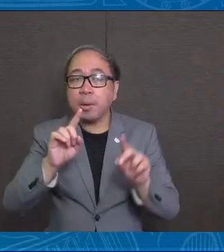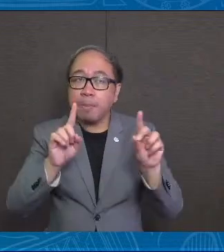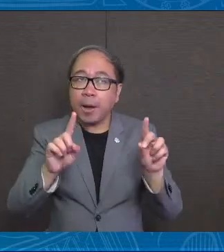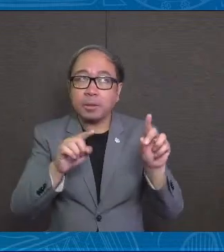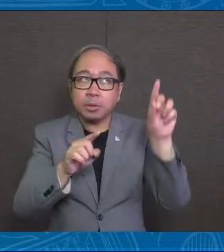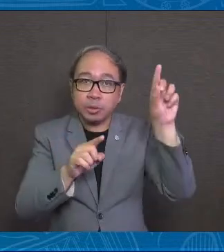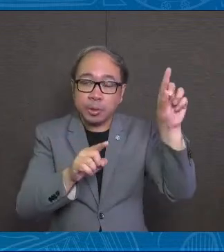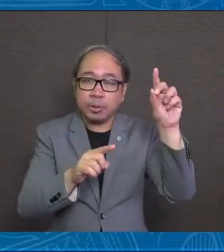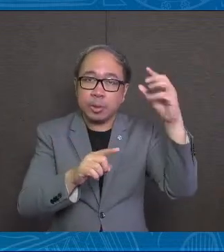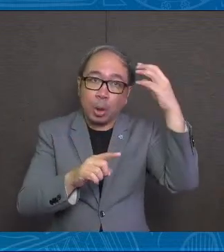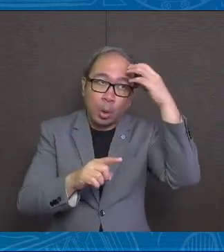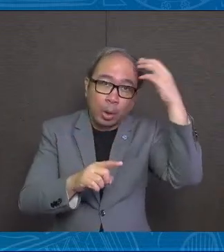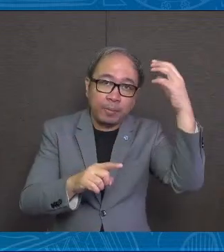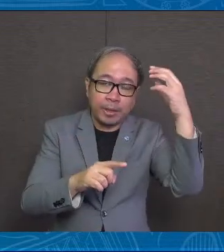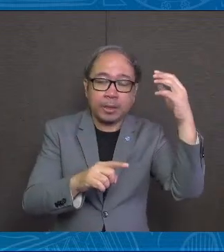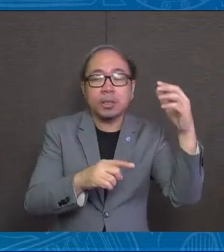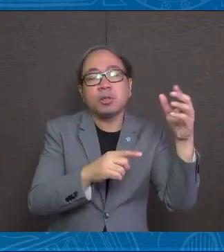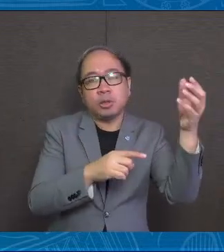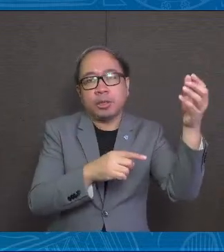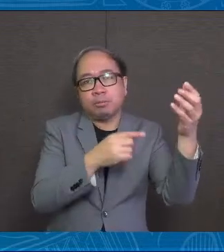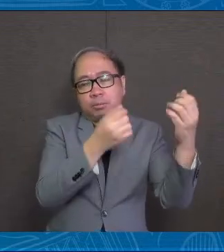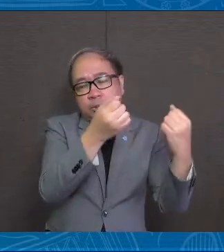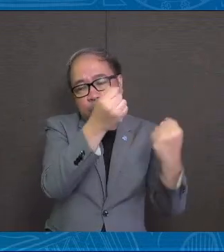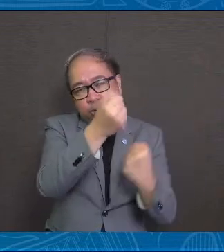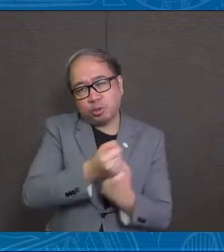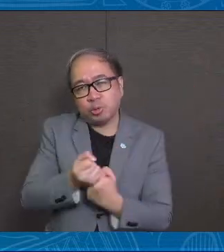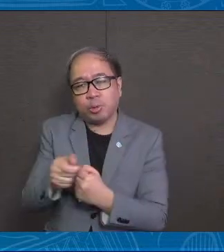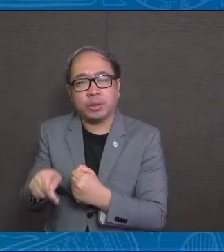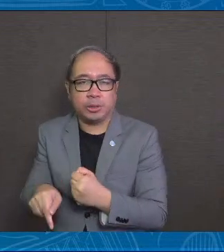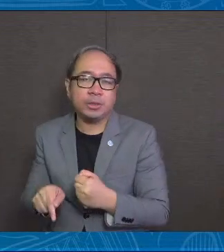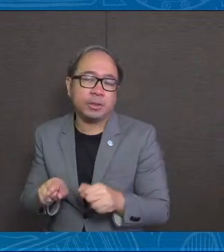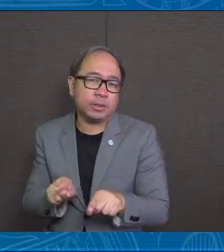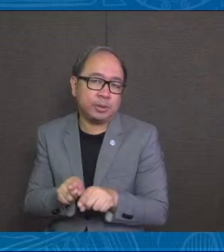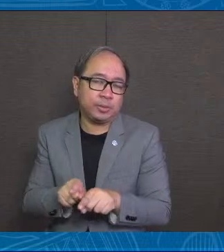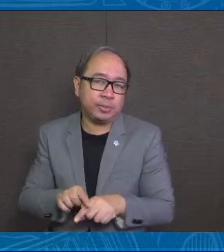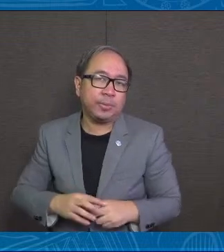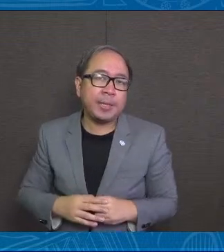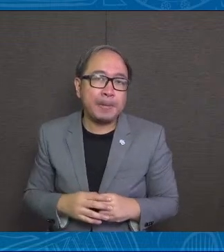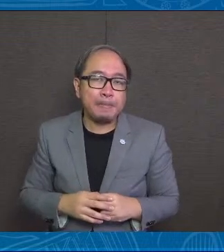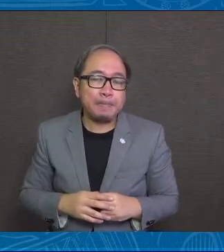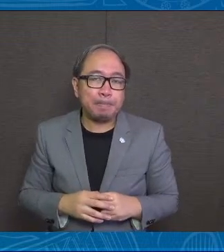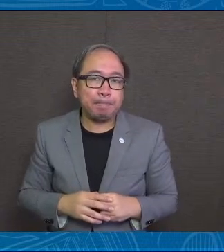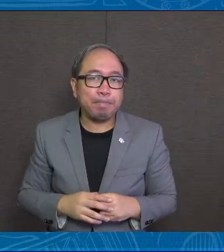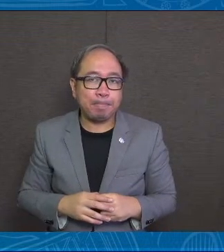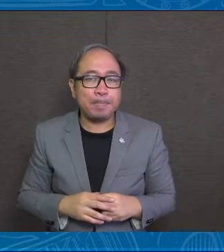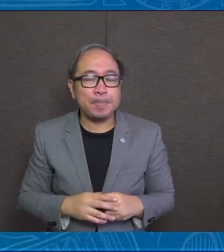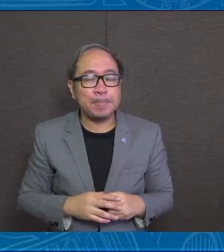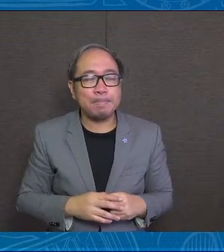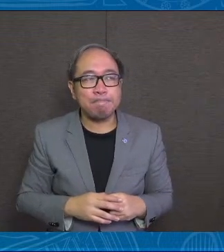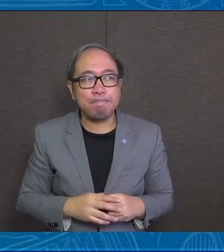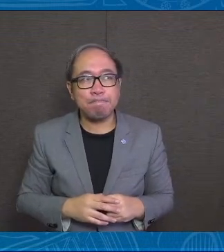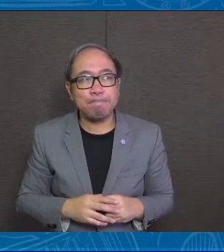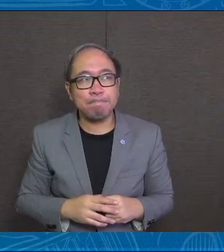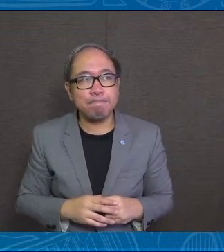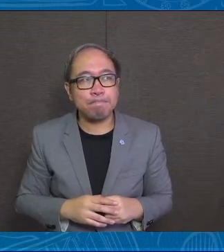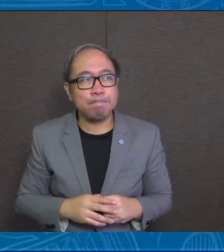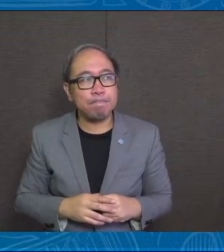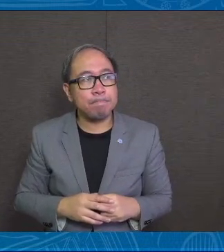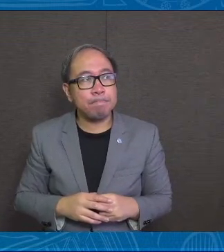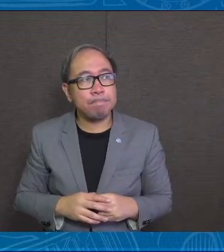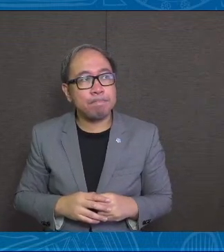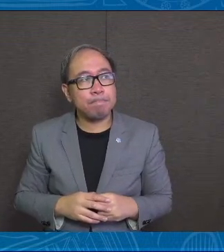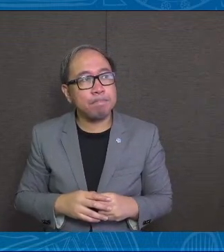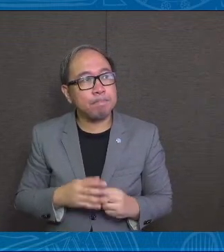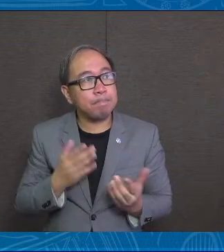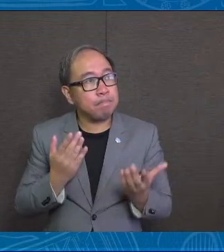to share that example. Thank you. Thank you, Mr. Tsuru. Any of the other panelists? Maybe our friend